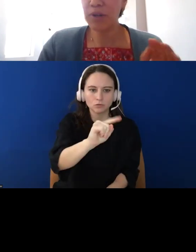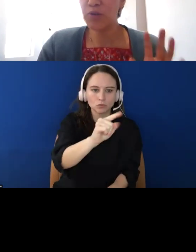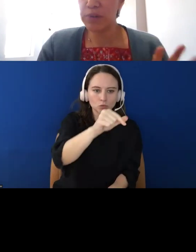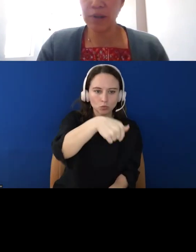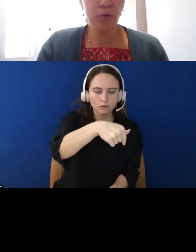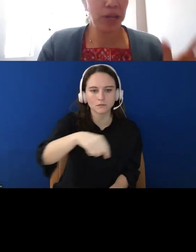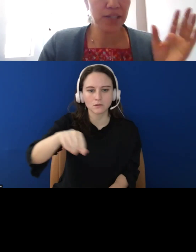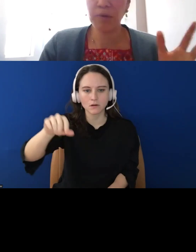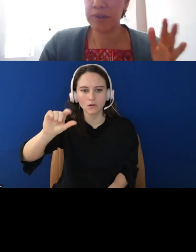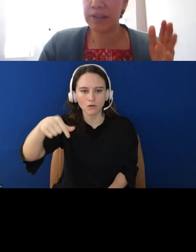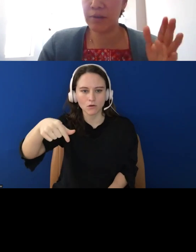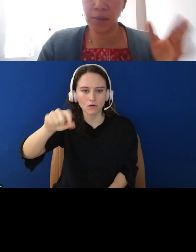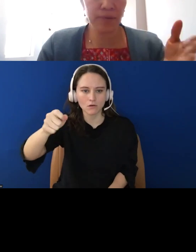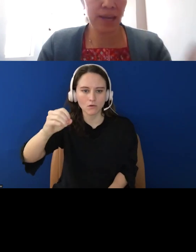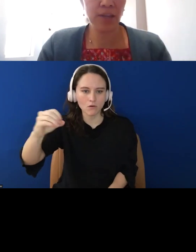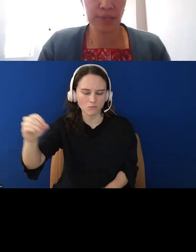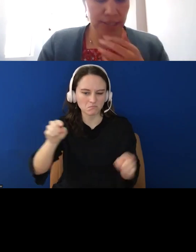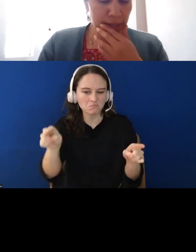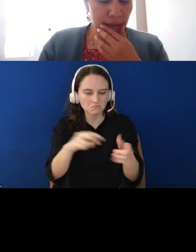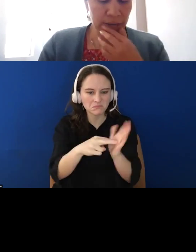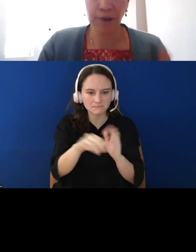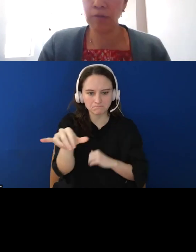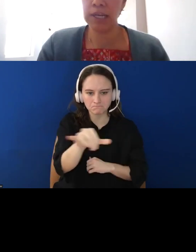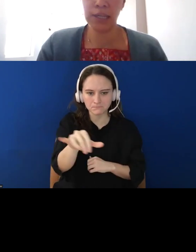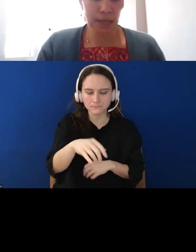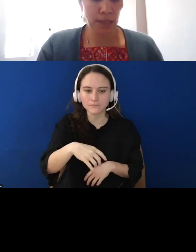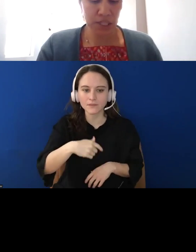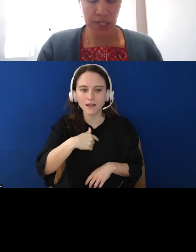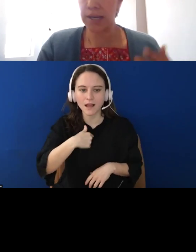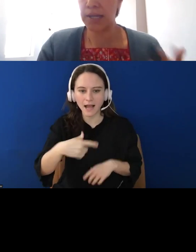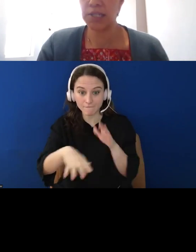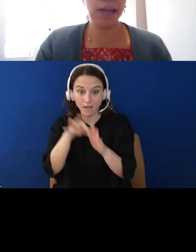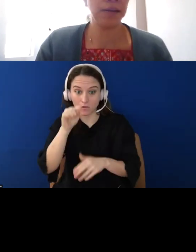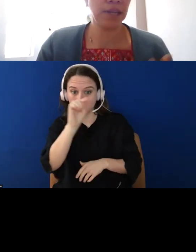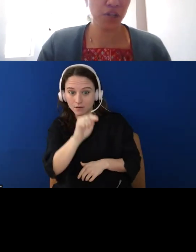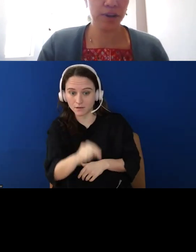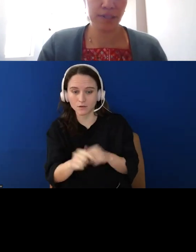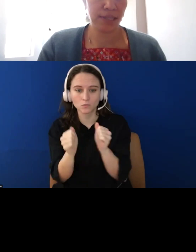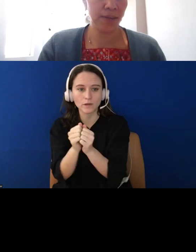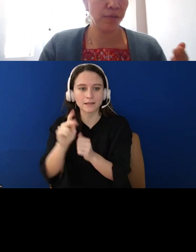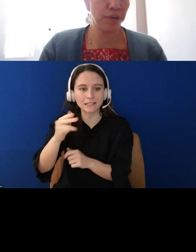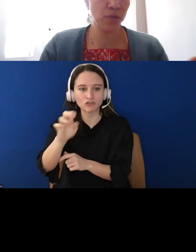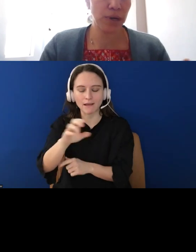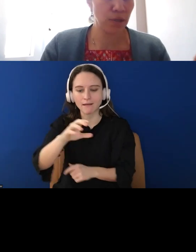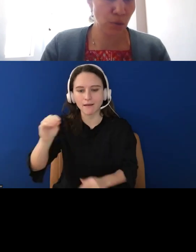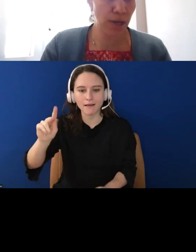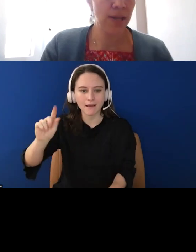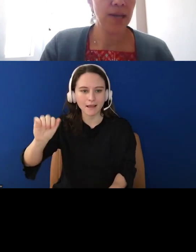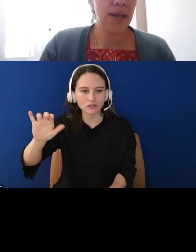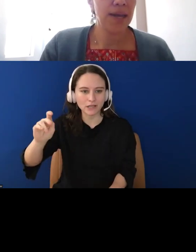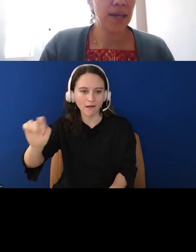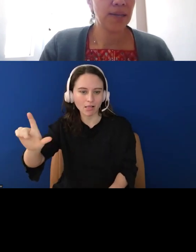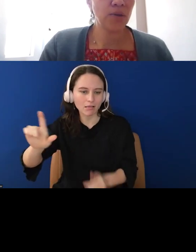And I'm going to read very quickly some of the entrants that I found in K'iche' and Kaqchikel dictionaries. The first one,